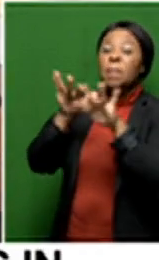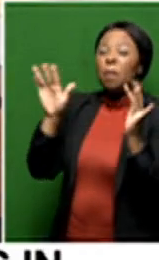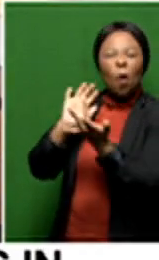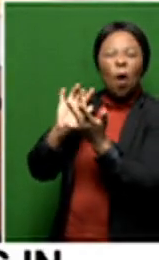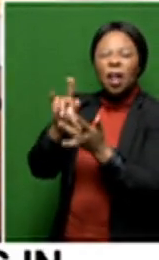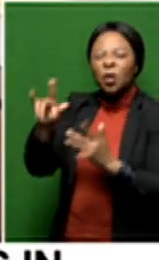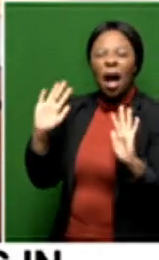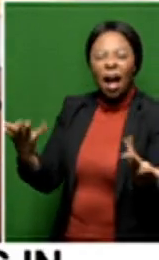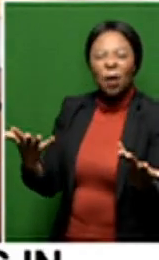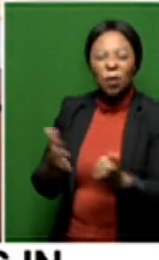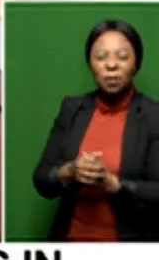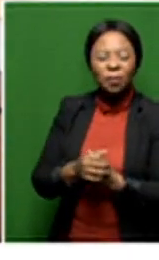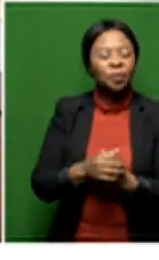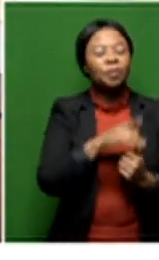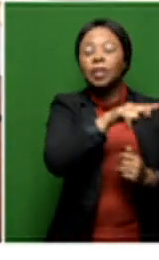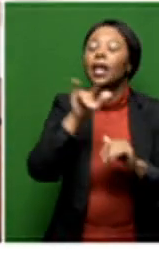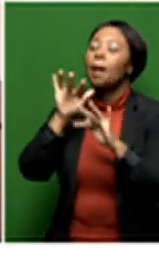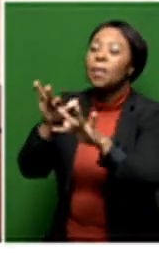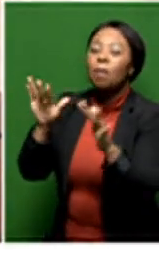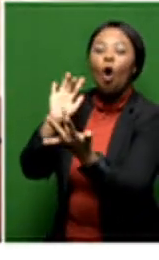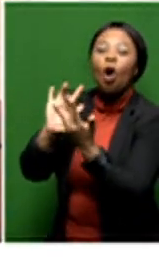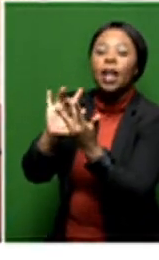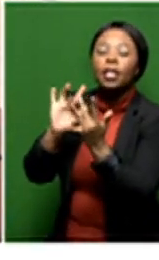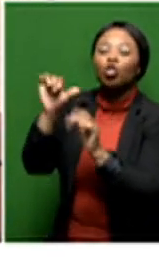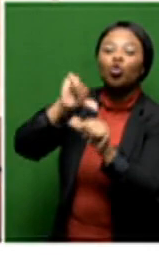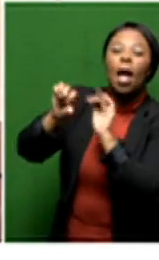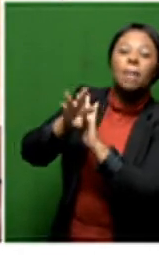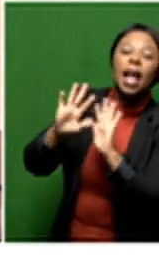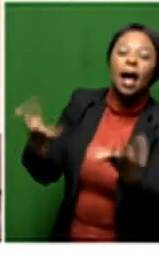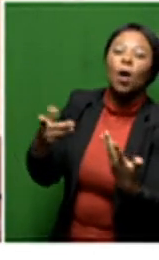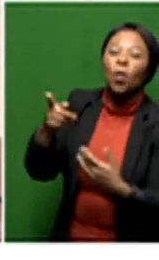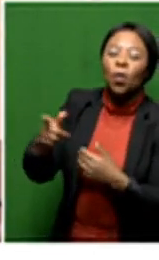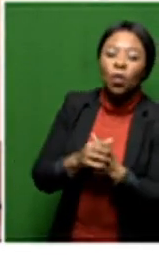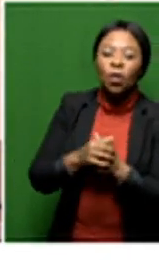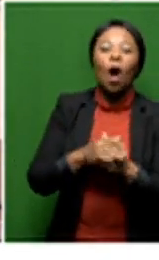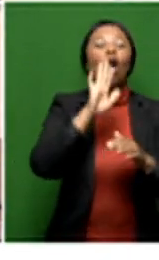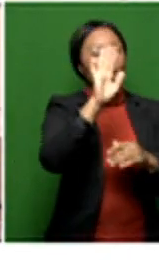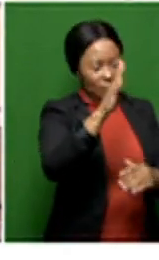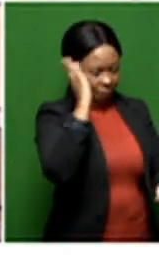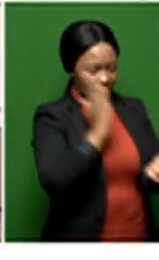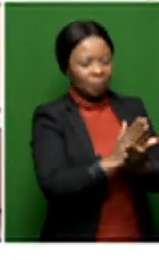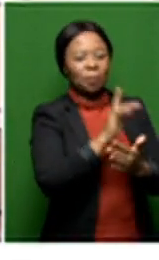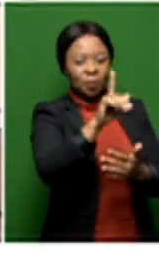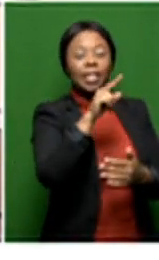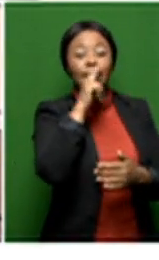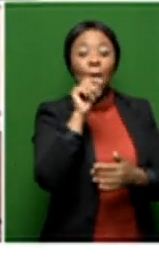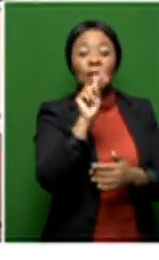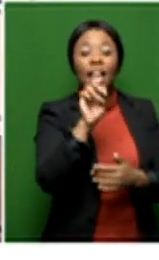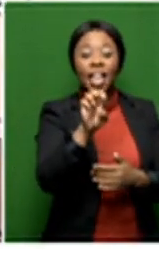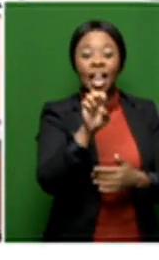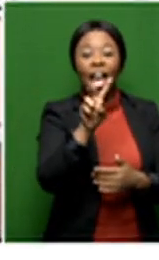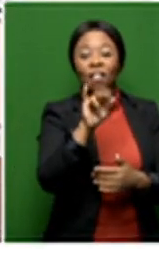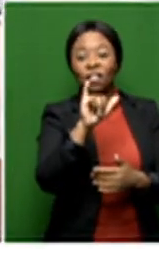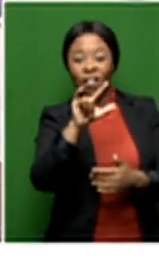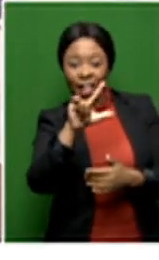Awesome. So how do your fans connect with you on social media or anywhere else? Sure. I'm Neville D Music